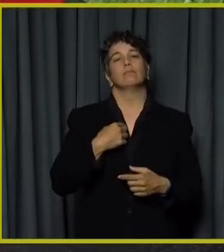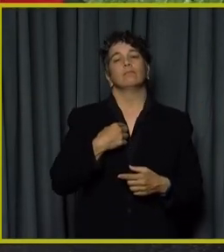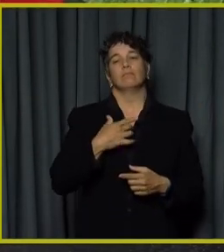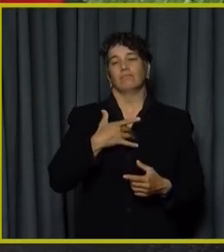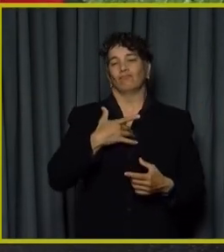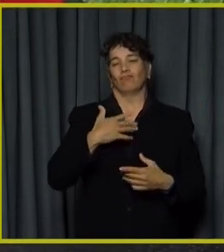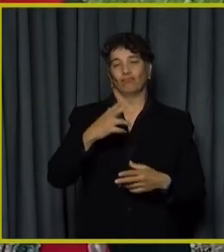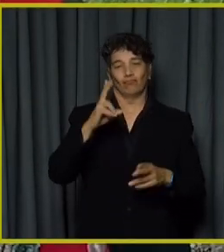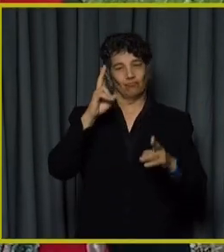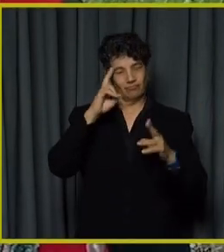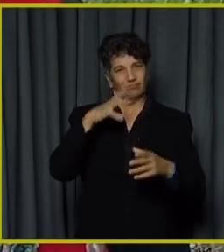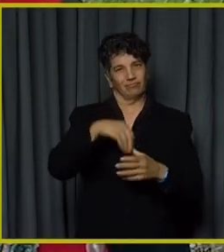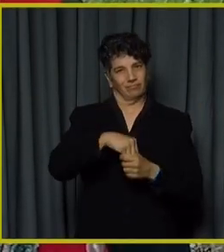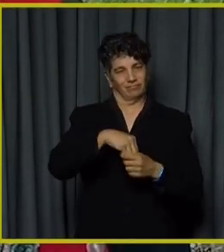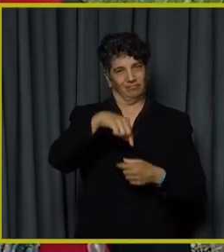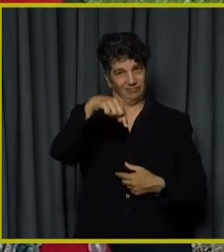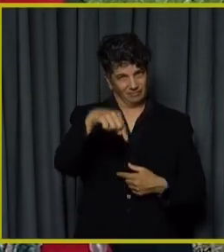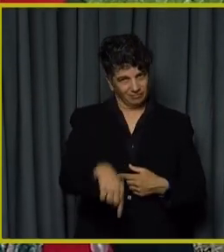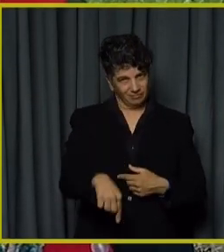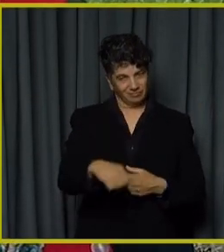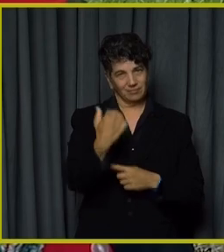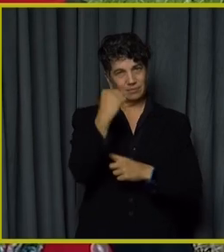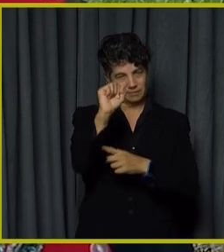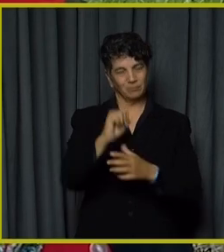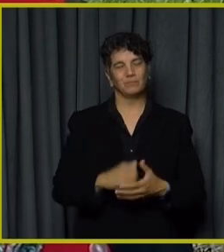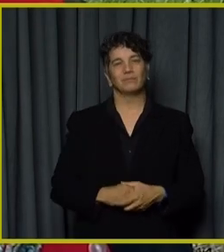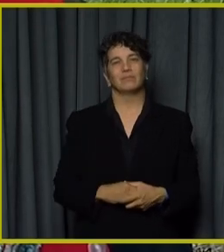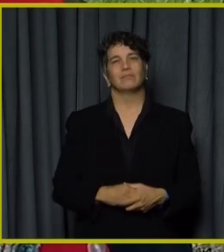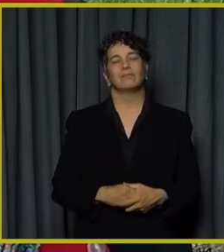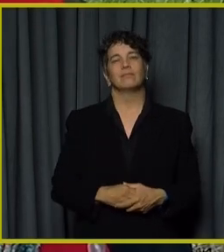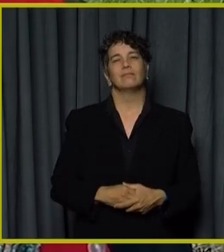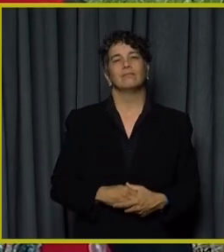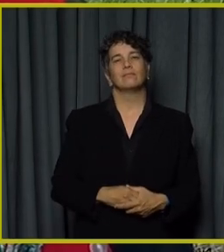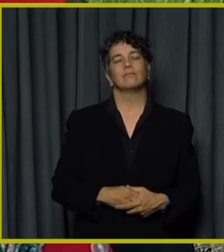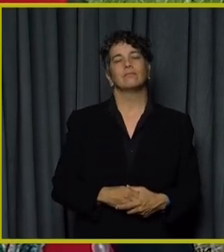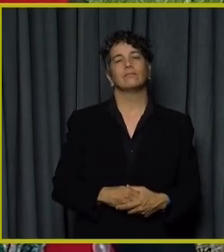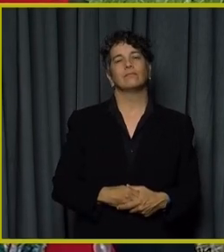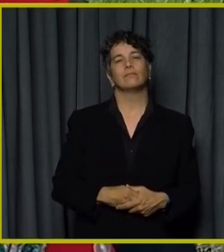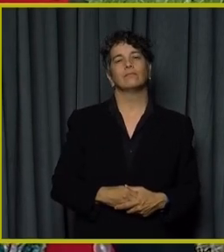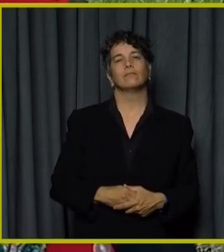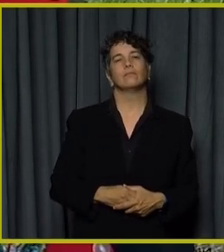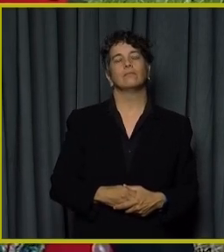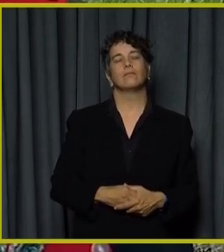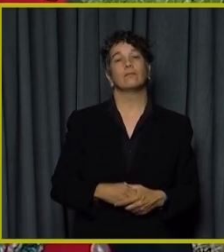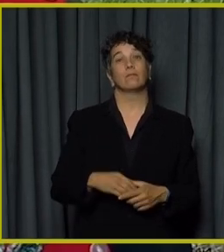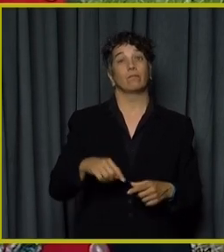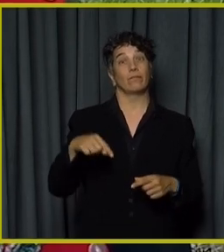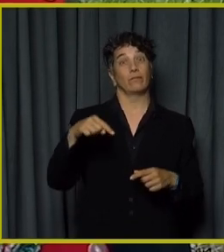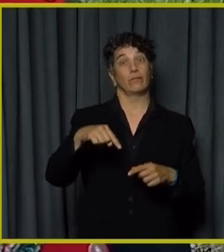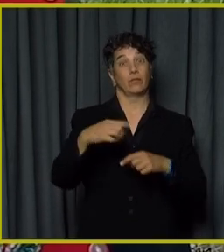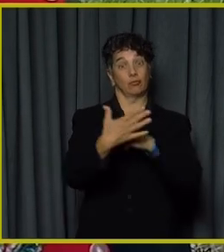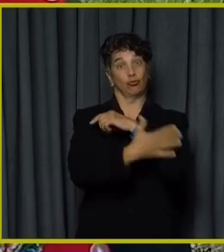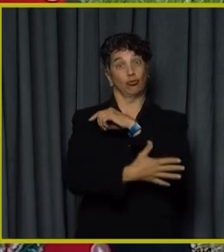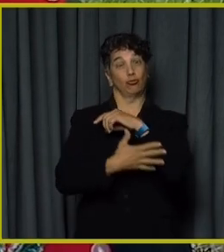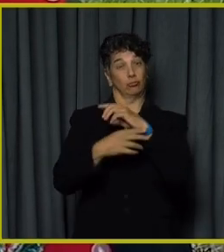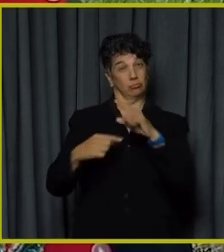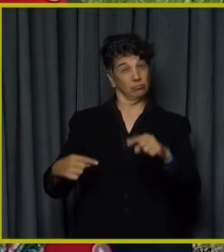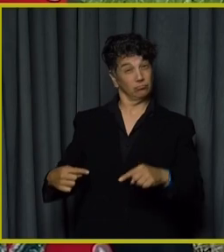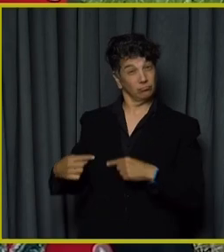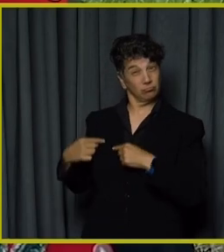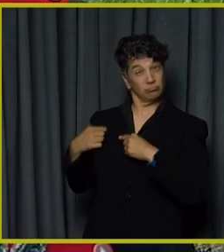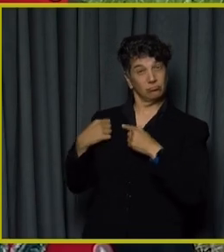country was birthed by the attempt of genocide against